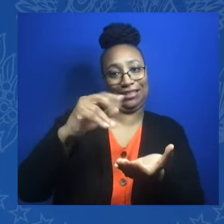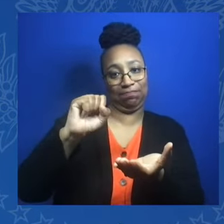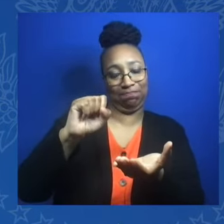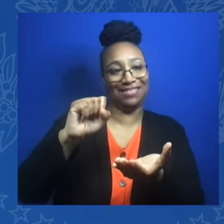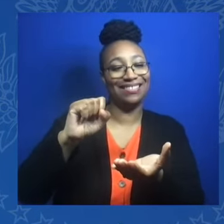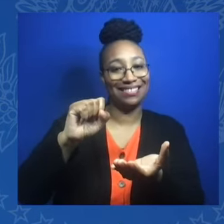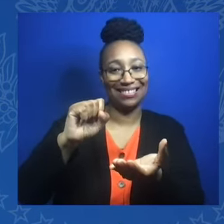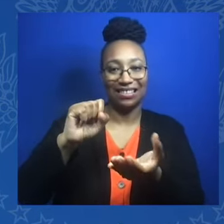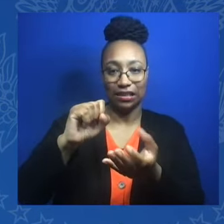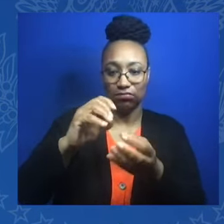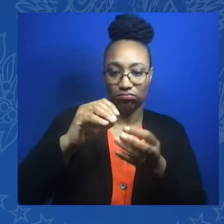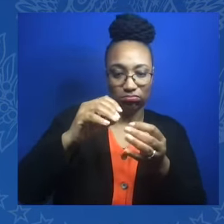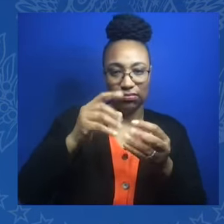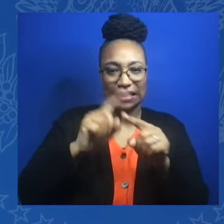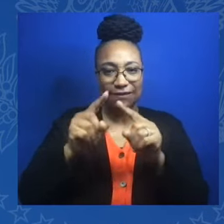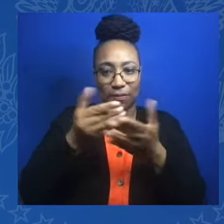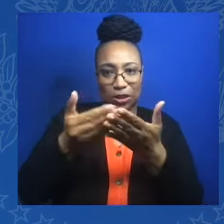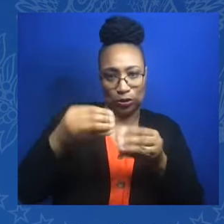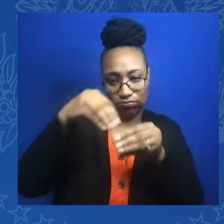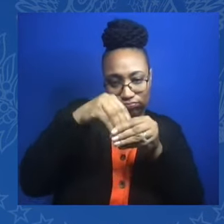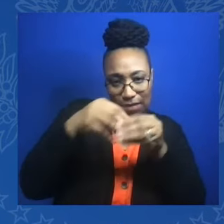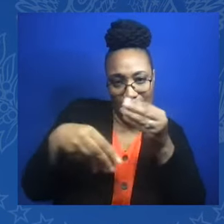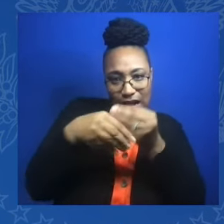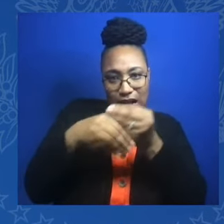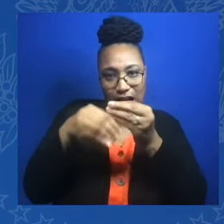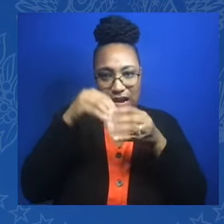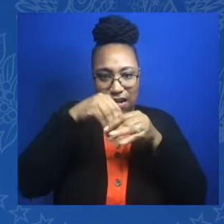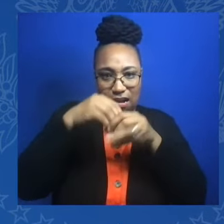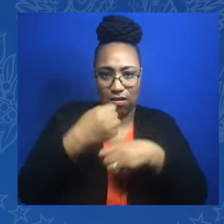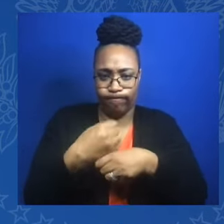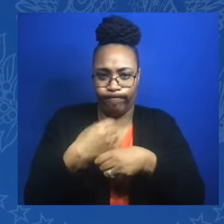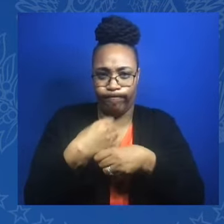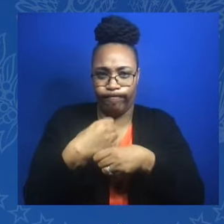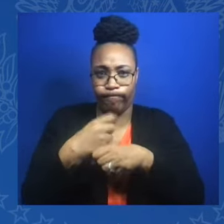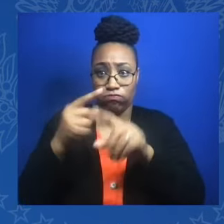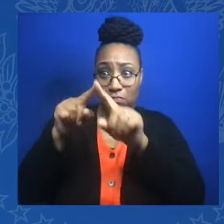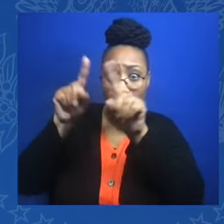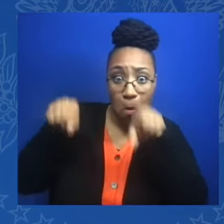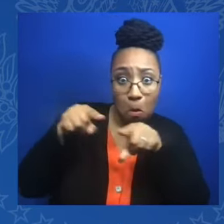shared prosperity is deeply connected to our shared security.